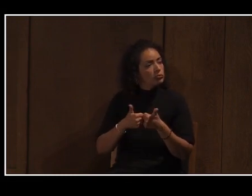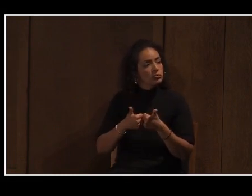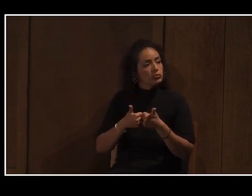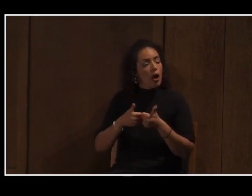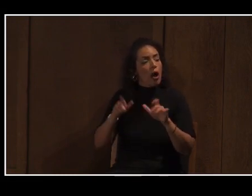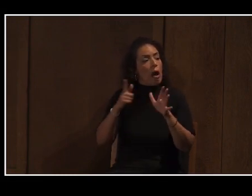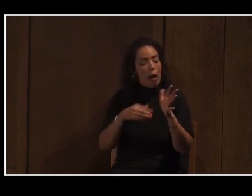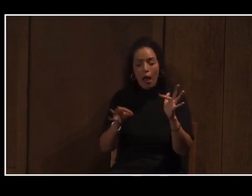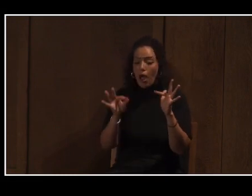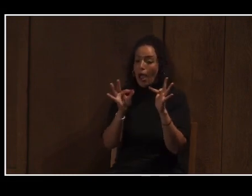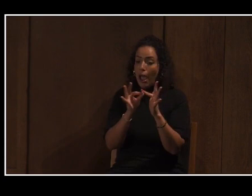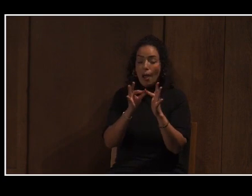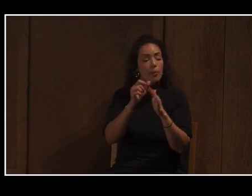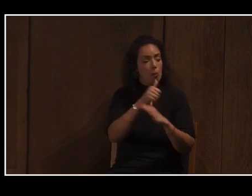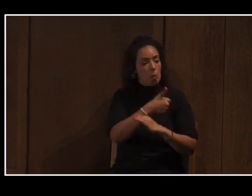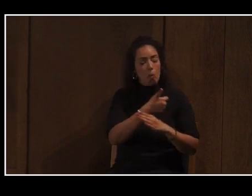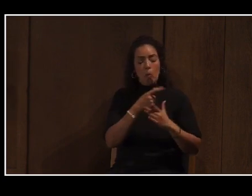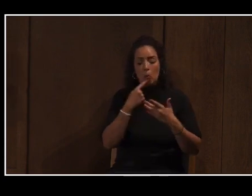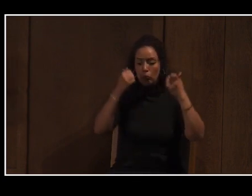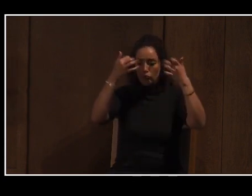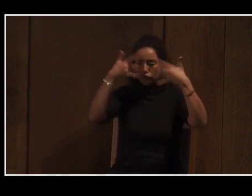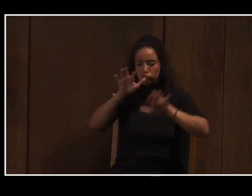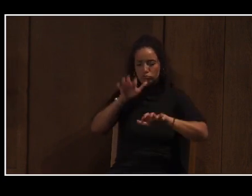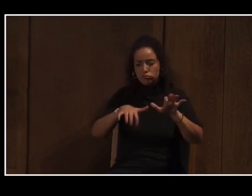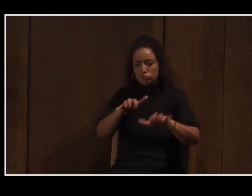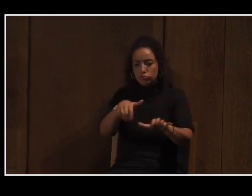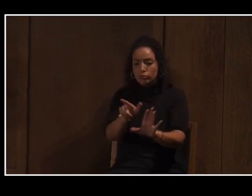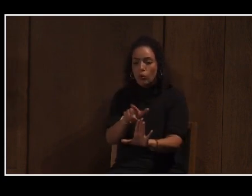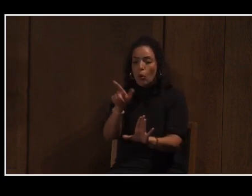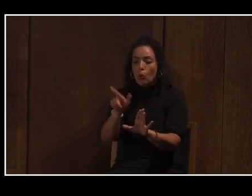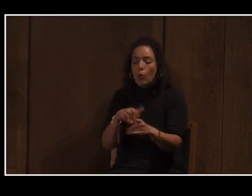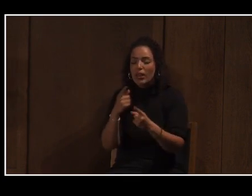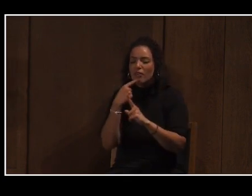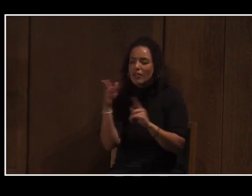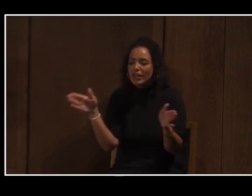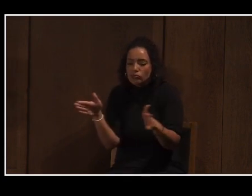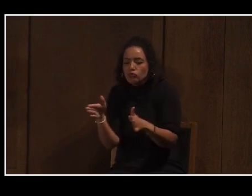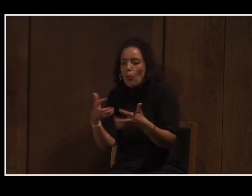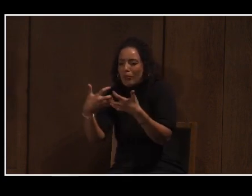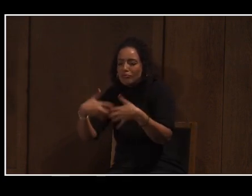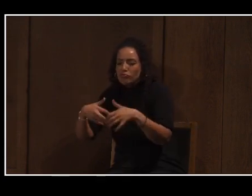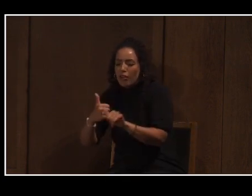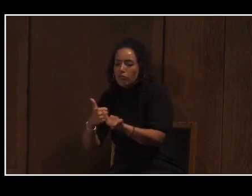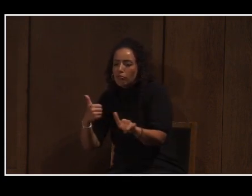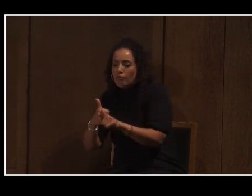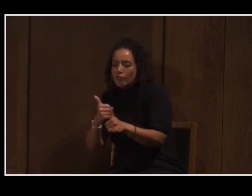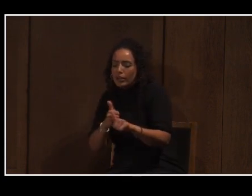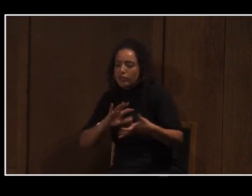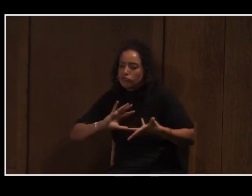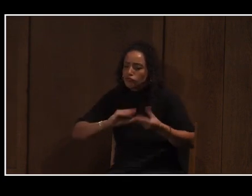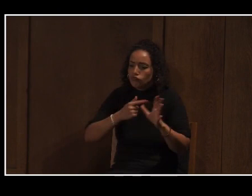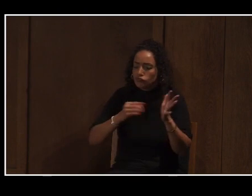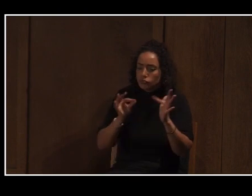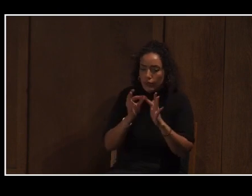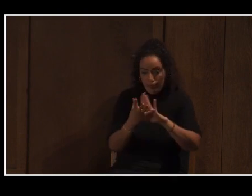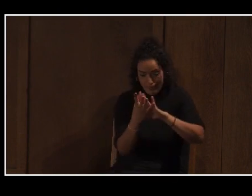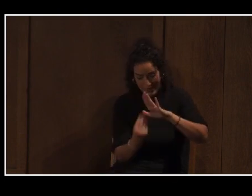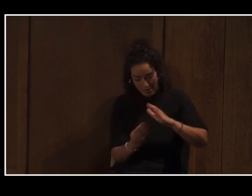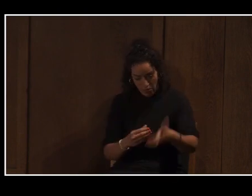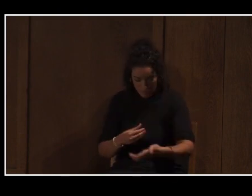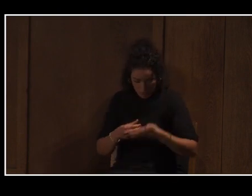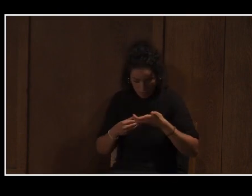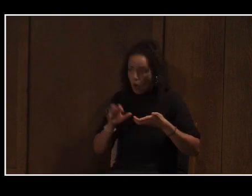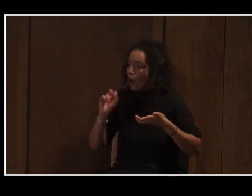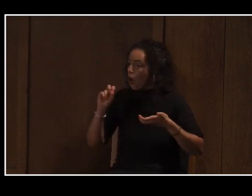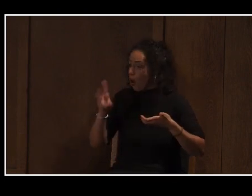app with Krieger, which is a young tech company, civic tech company at the time. And then basically we said, okay, we're actually going to invite